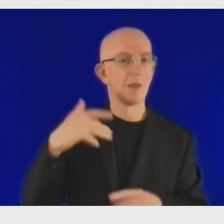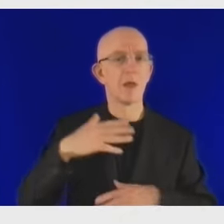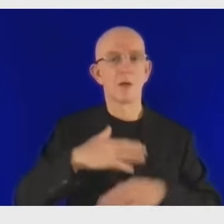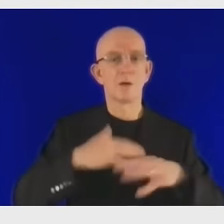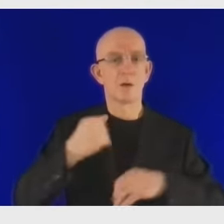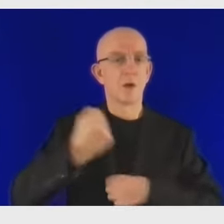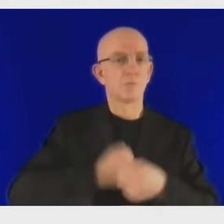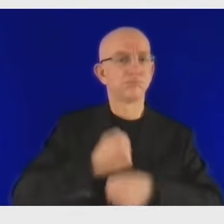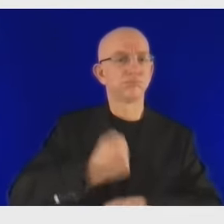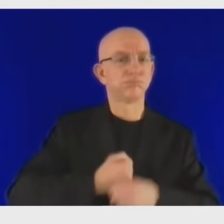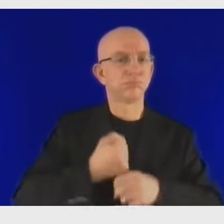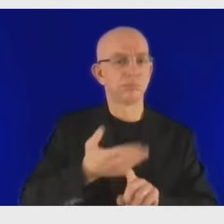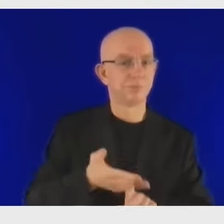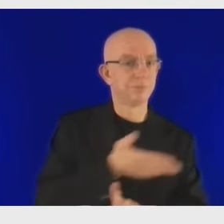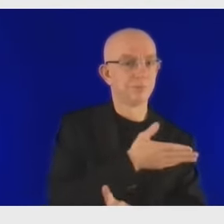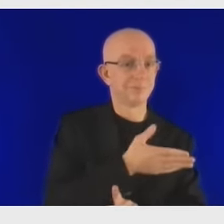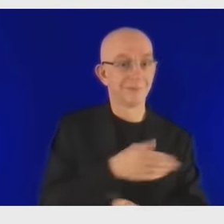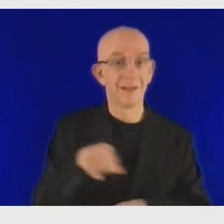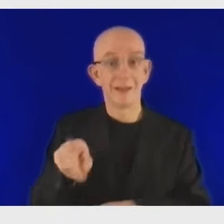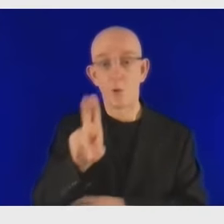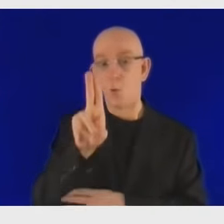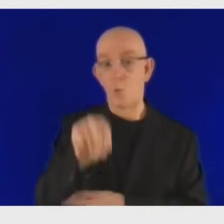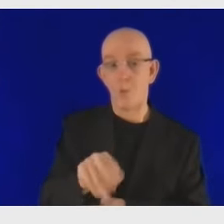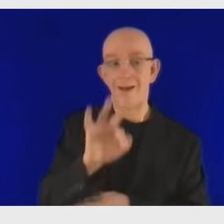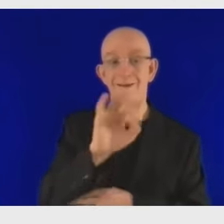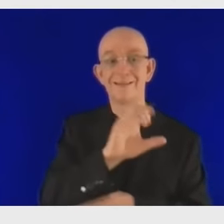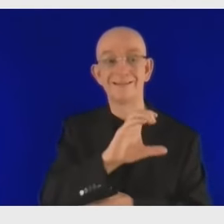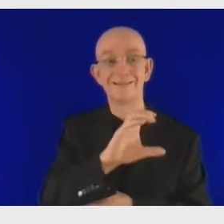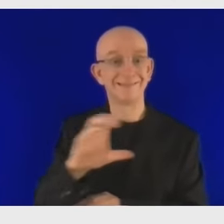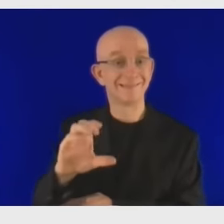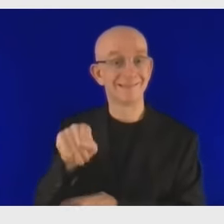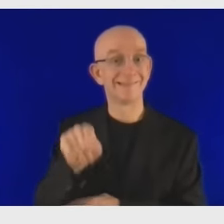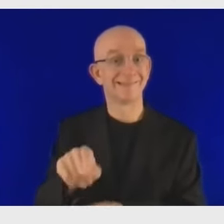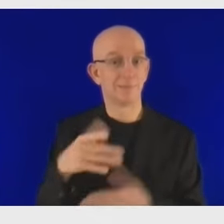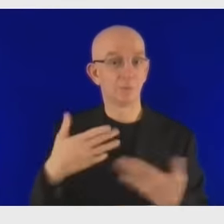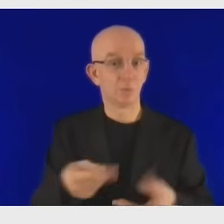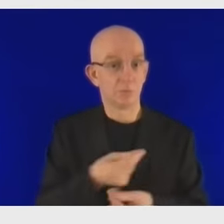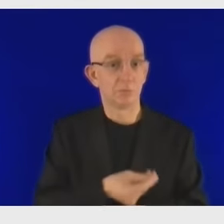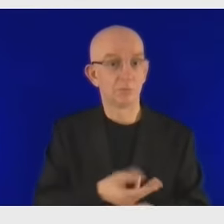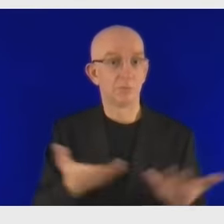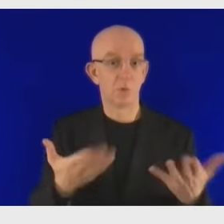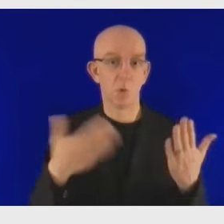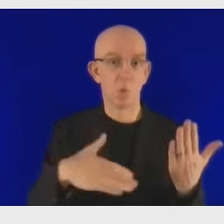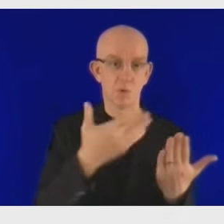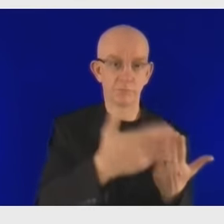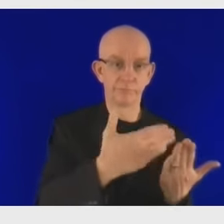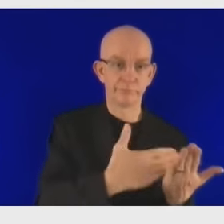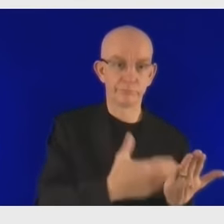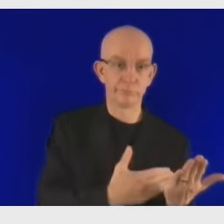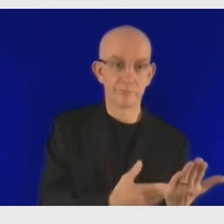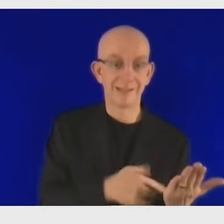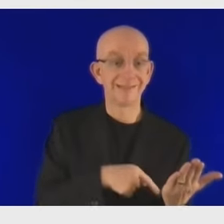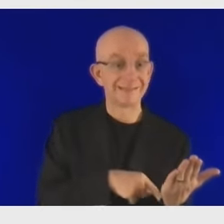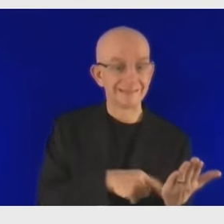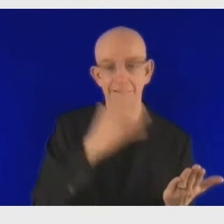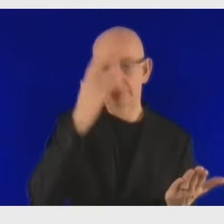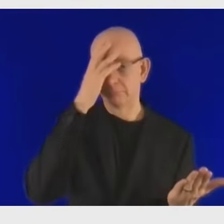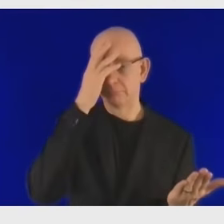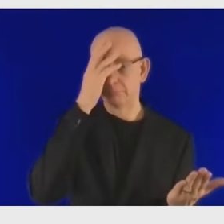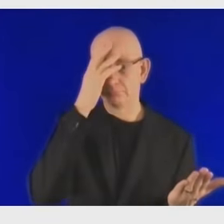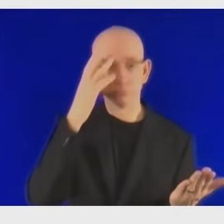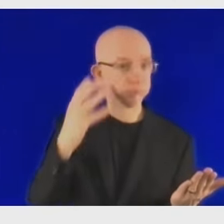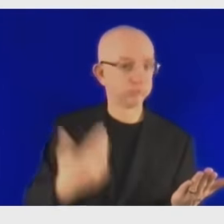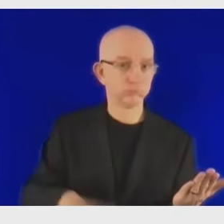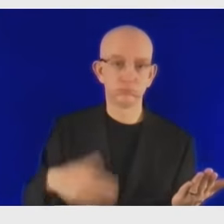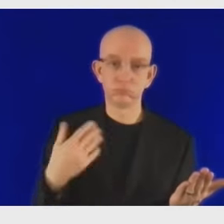2030 compared to the 2010 levels, which is a pathway to a temperature increase of 2.7 degrees. So we are